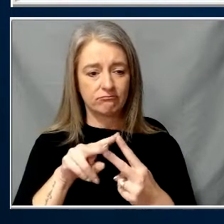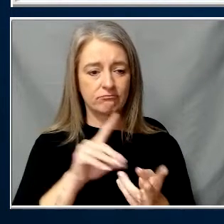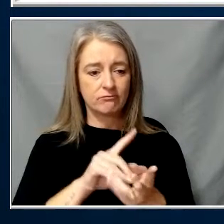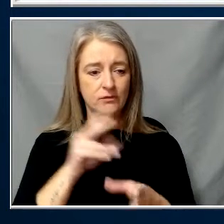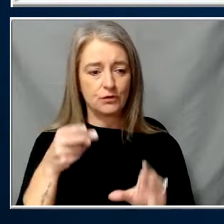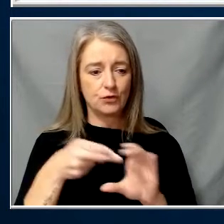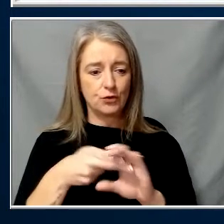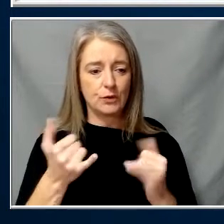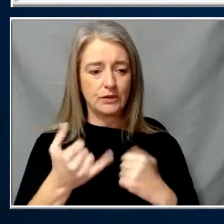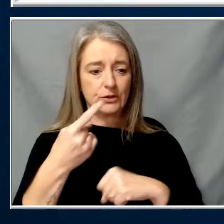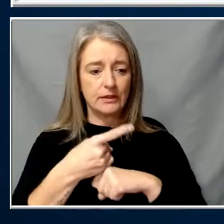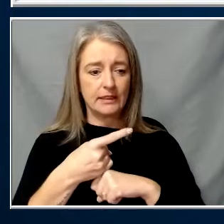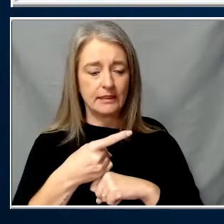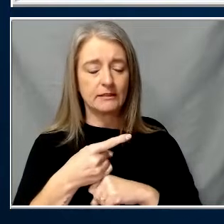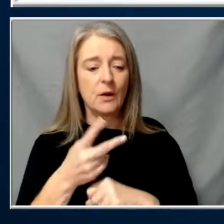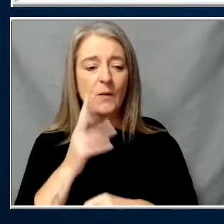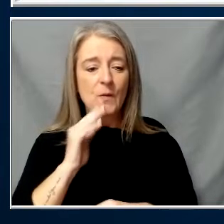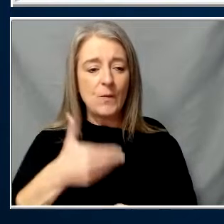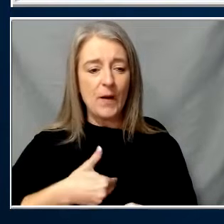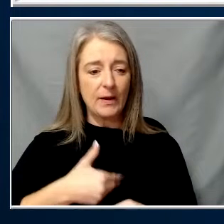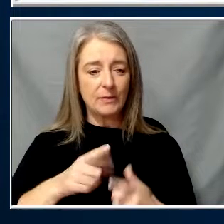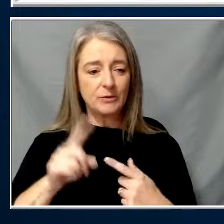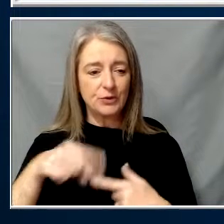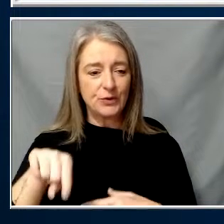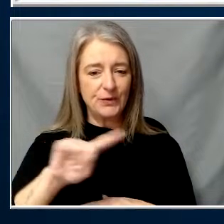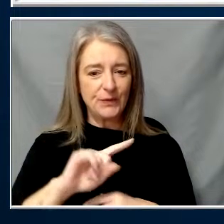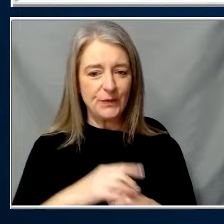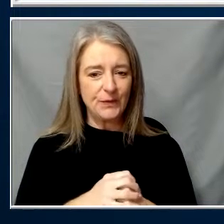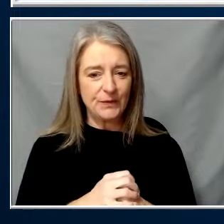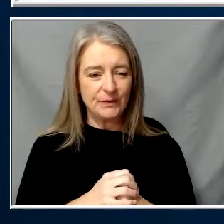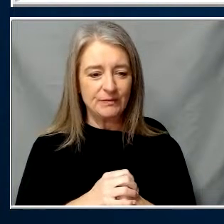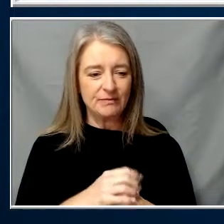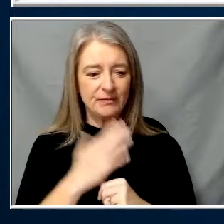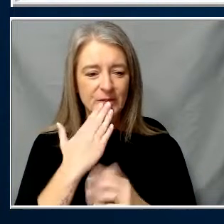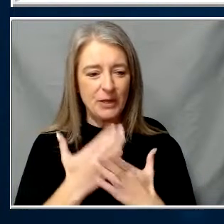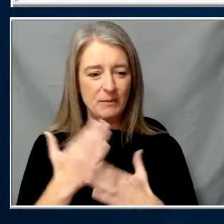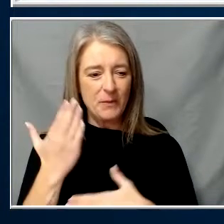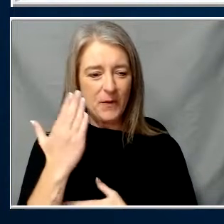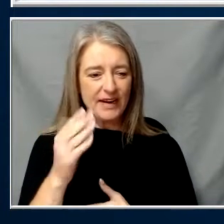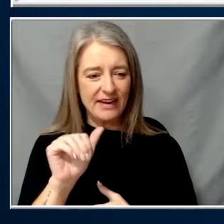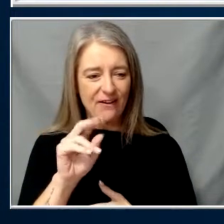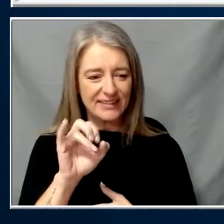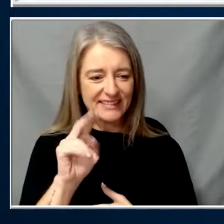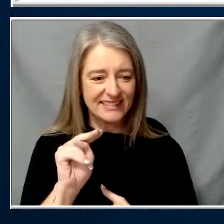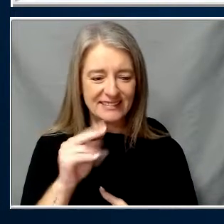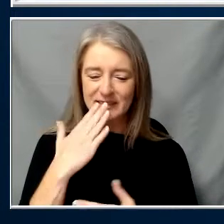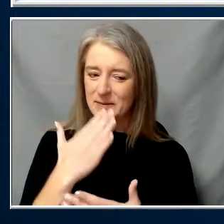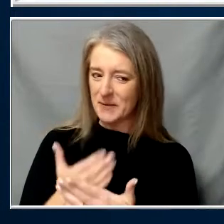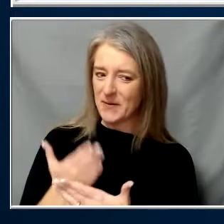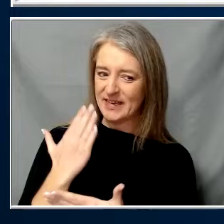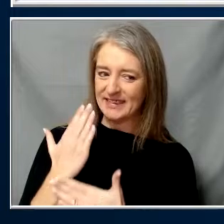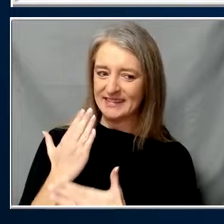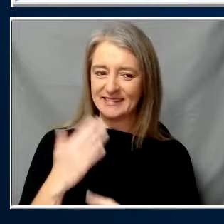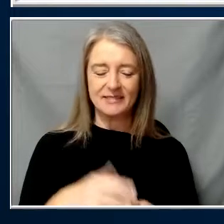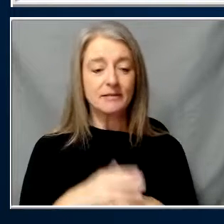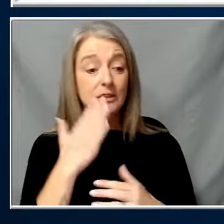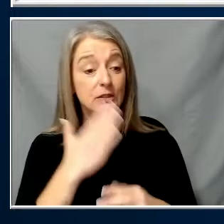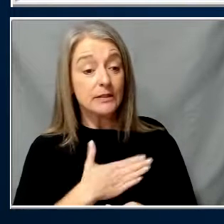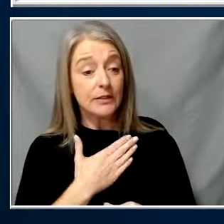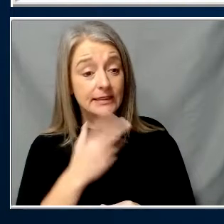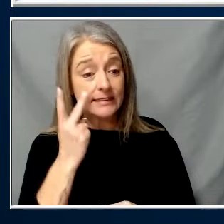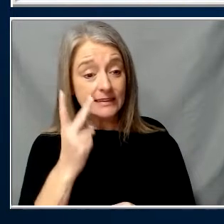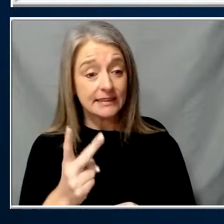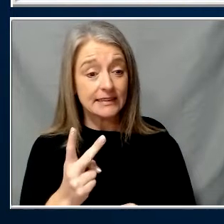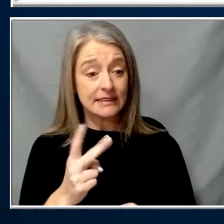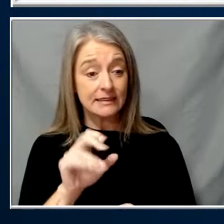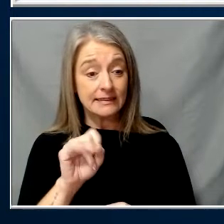Alkas-Pools. Gentlemen, welcome to all of you. Good morning. Good morning. Austin, good morning to you. Good morning. Good to see you. Your scans were